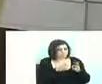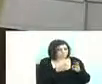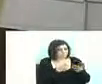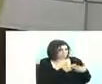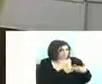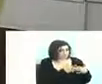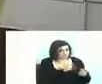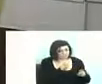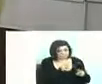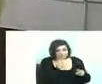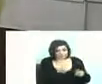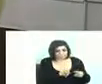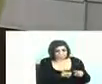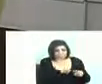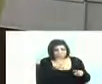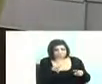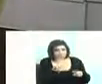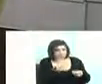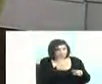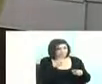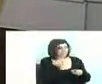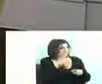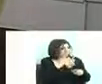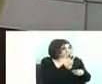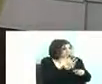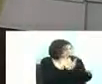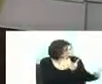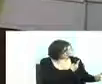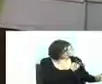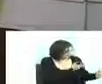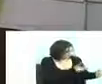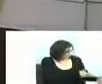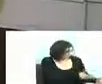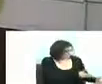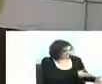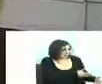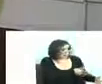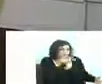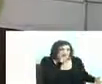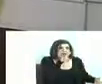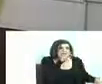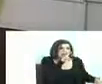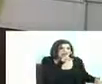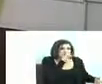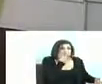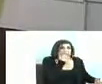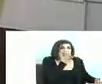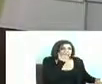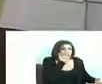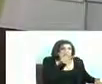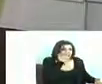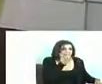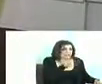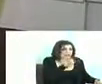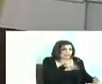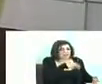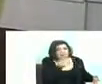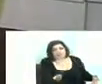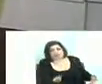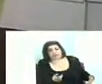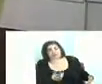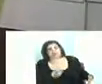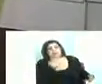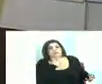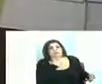this, except for one or two, and then eventually there's just one that's left behind who's honking and squawking and eventually falls over and gets trapped in the mud